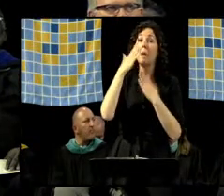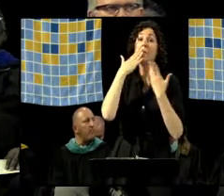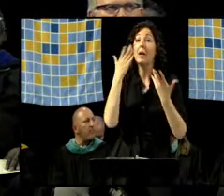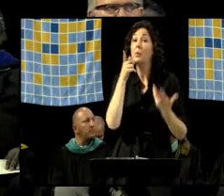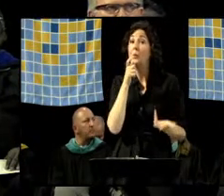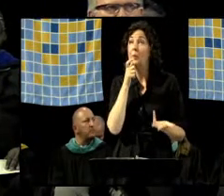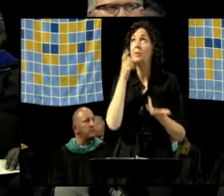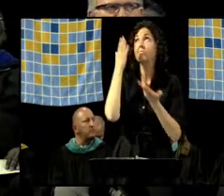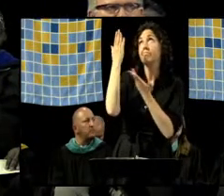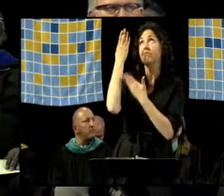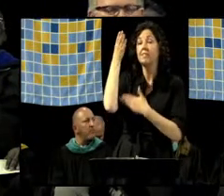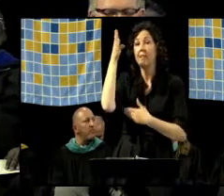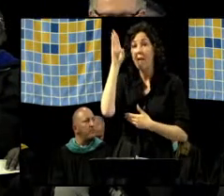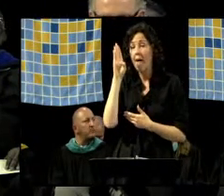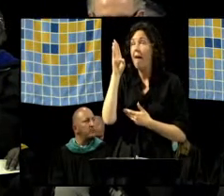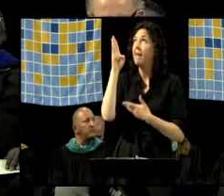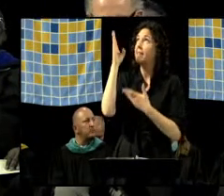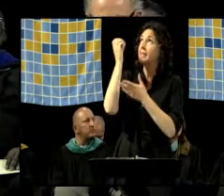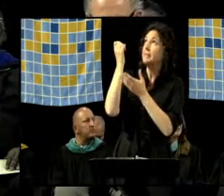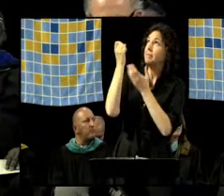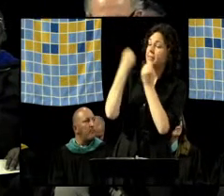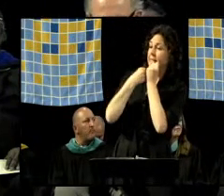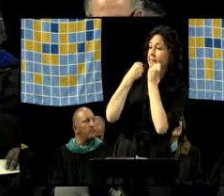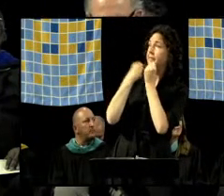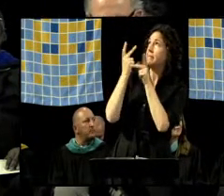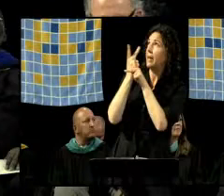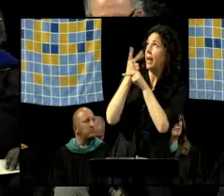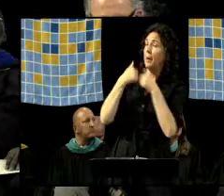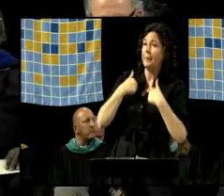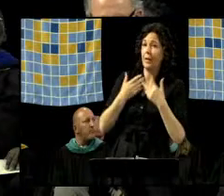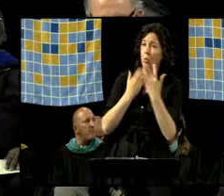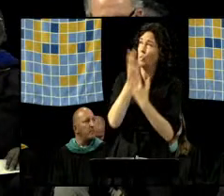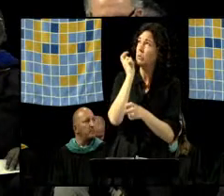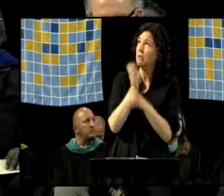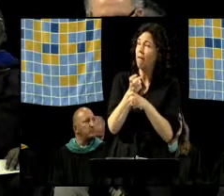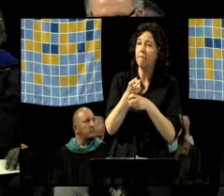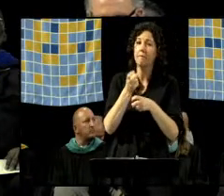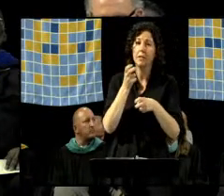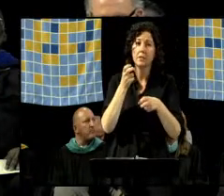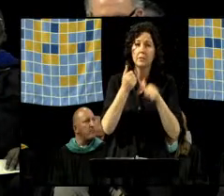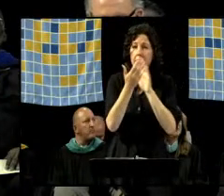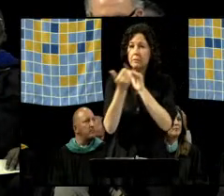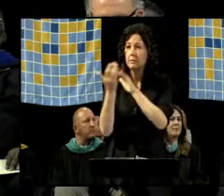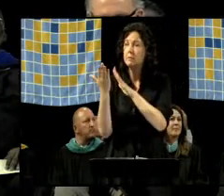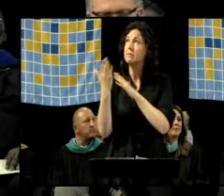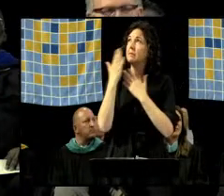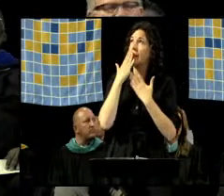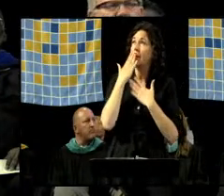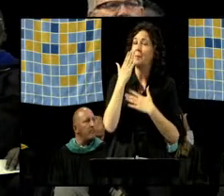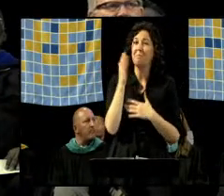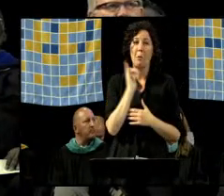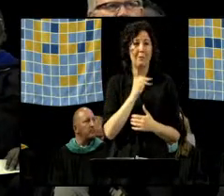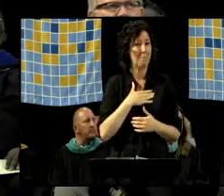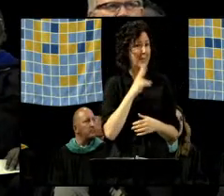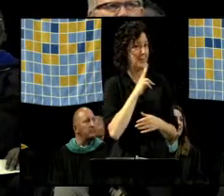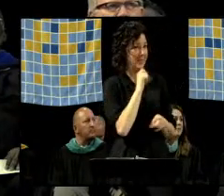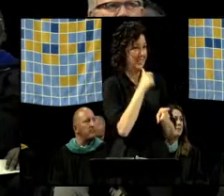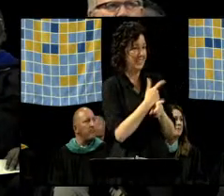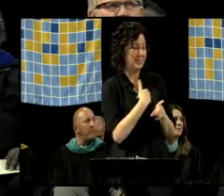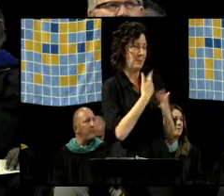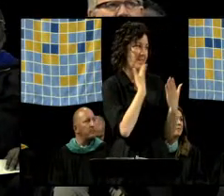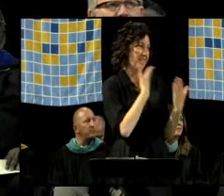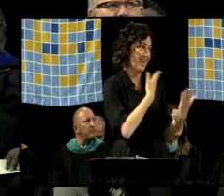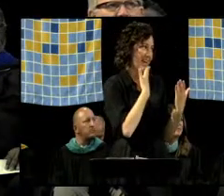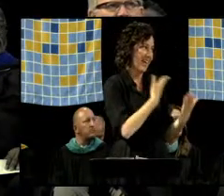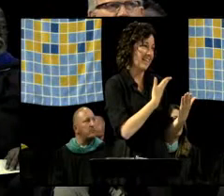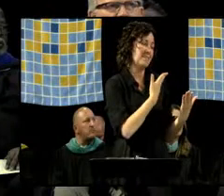difficult times, but for making it possible for each of us to be here today. I'd like to take a moment to thank Adelaide, my twin sister,